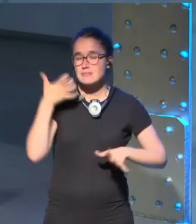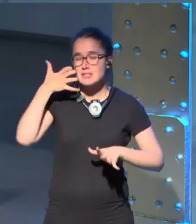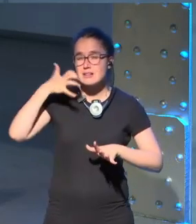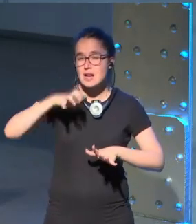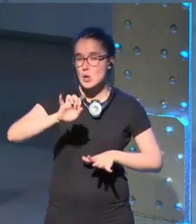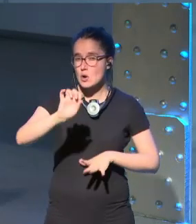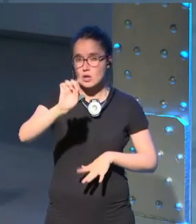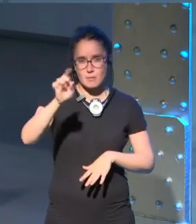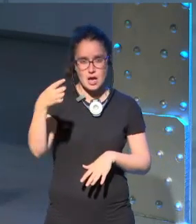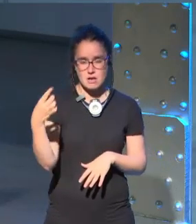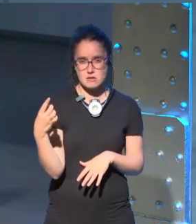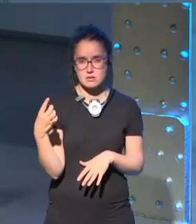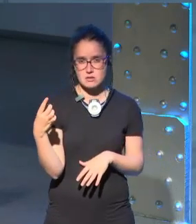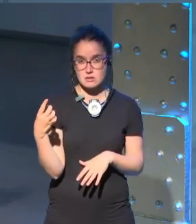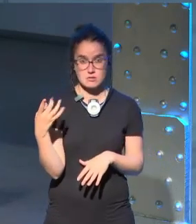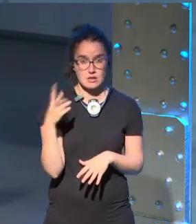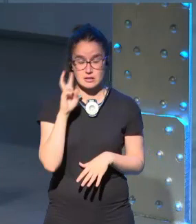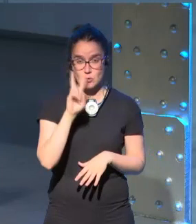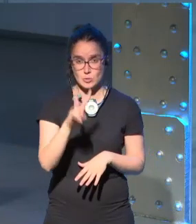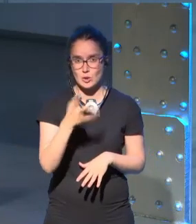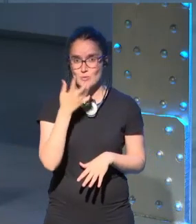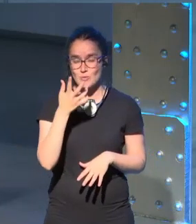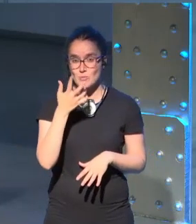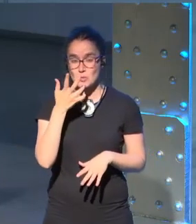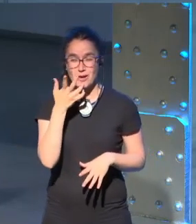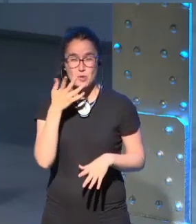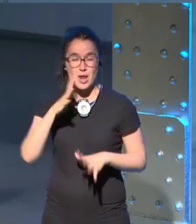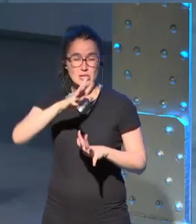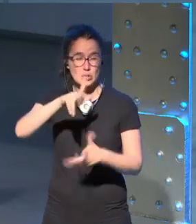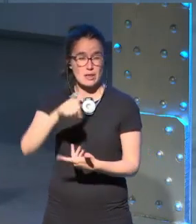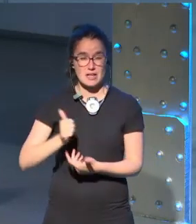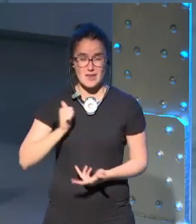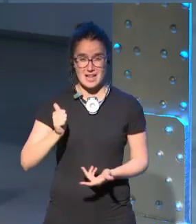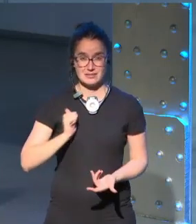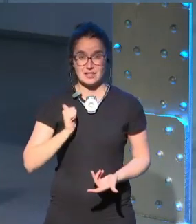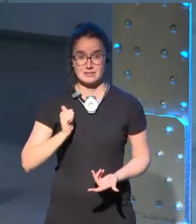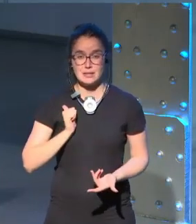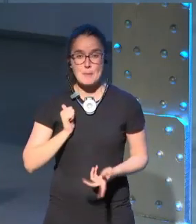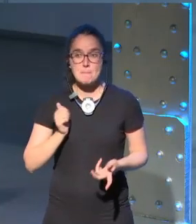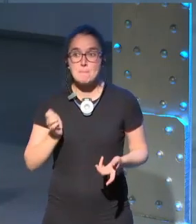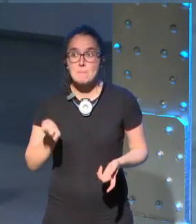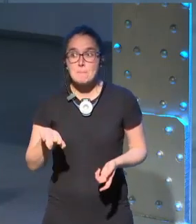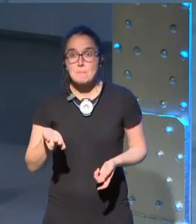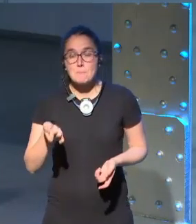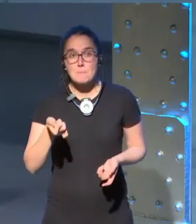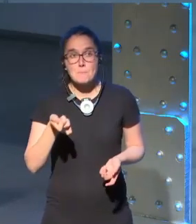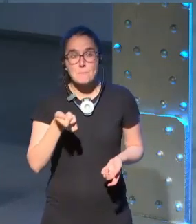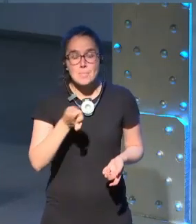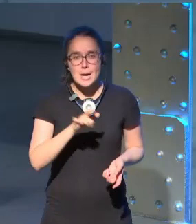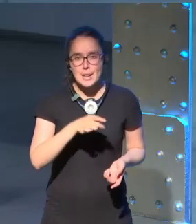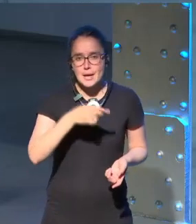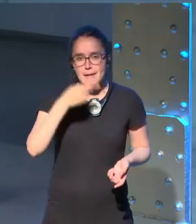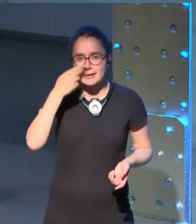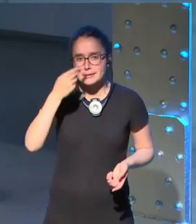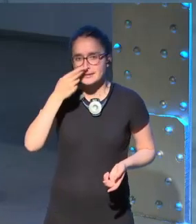what we've come to call fake news, in that there seems to be less and less interest in what's